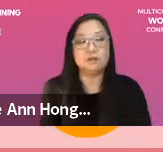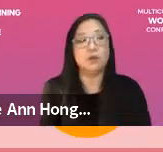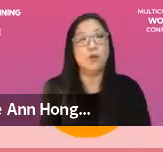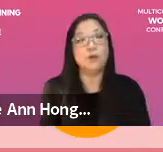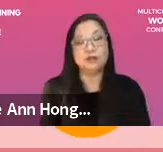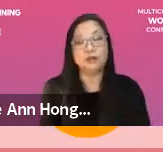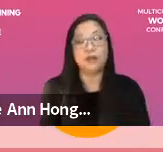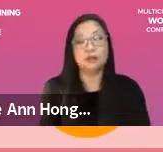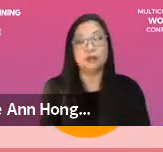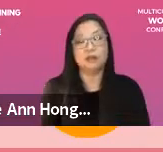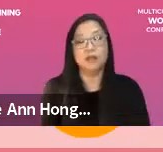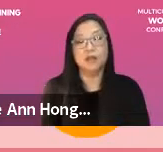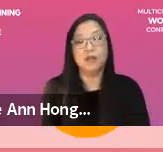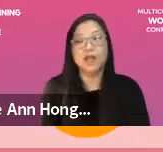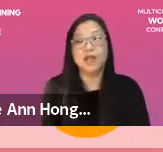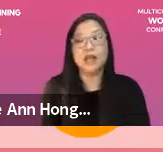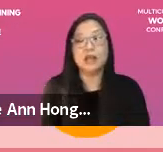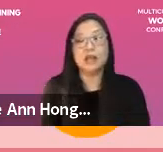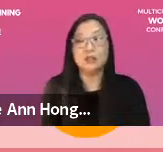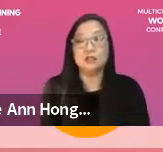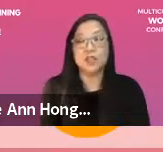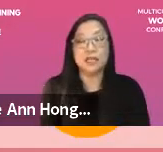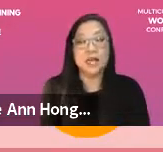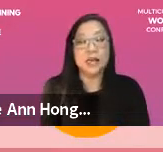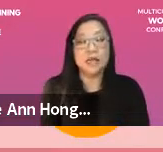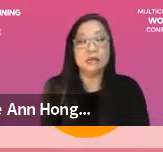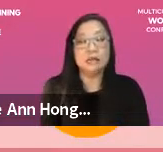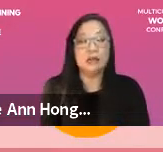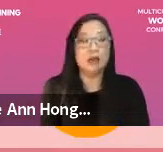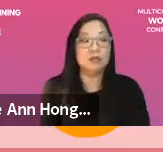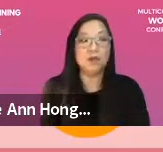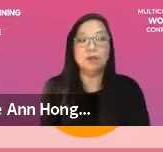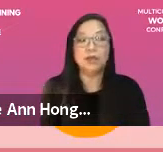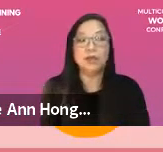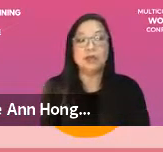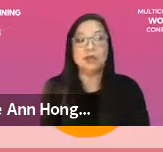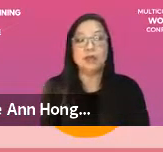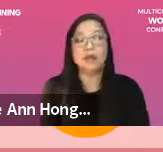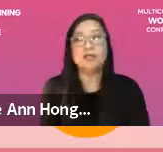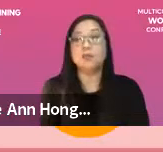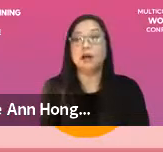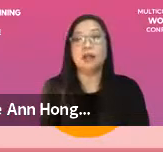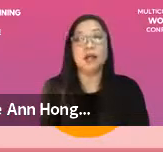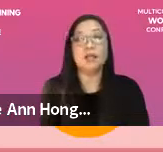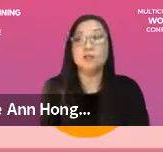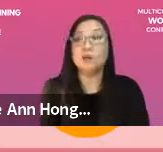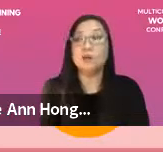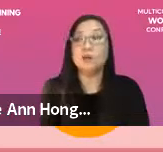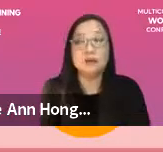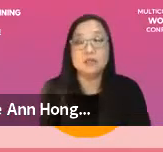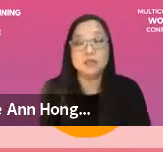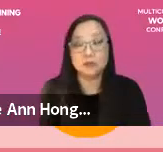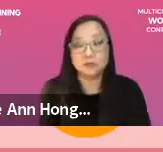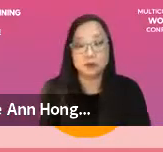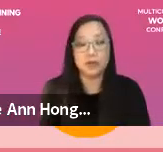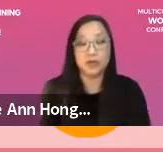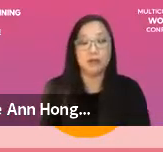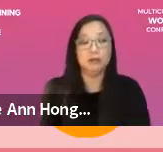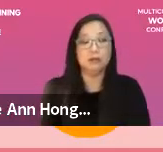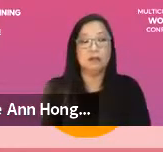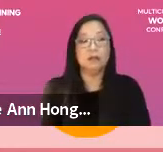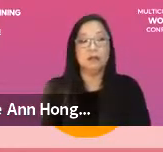exacerbated for women of color. And that includes economic, health and well-being, as well as racism,